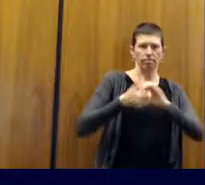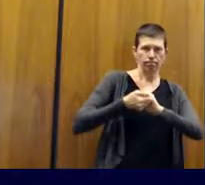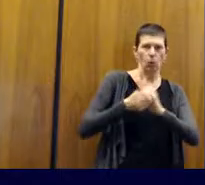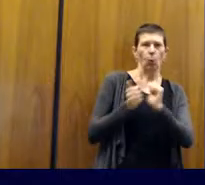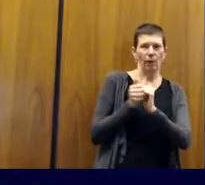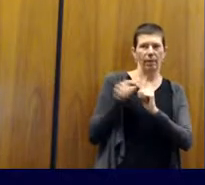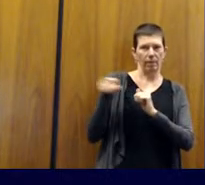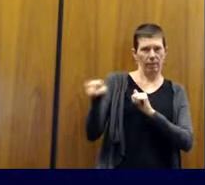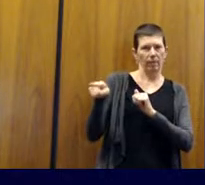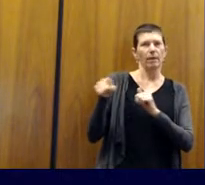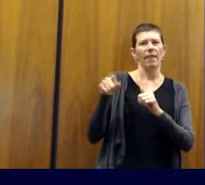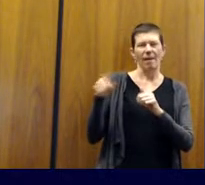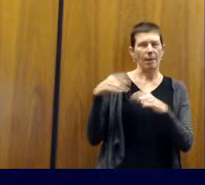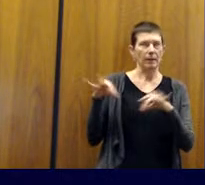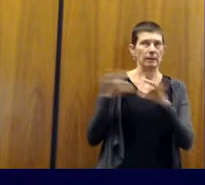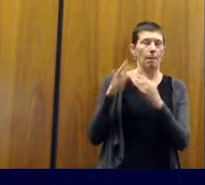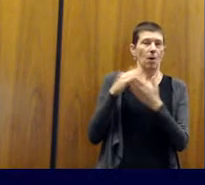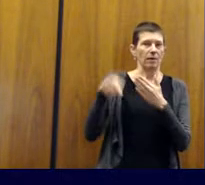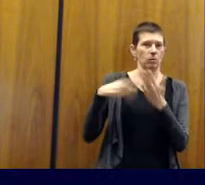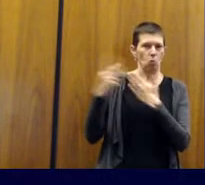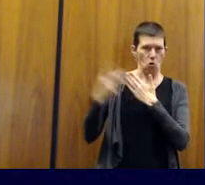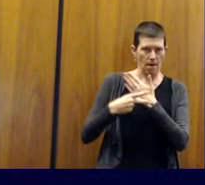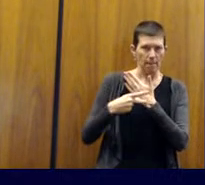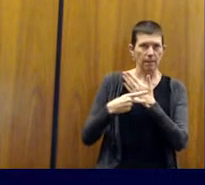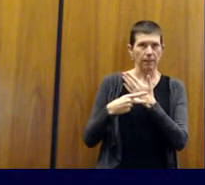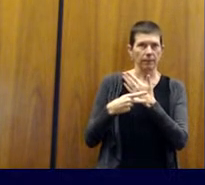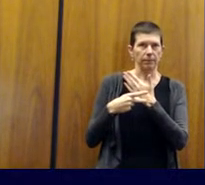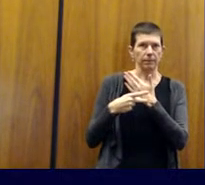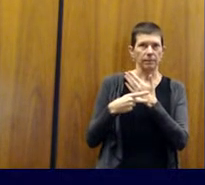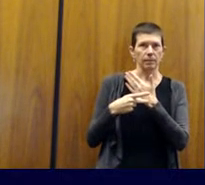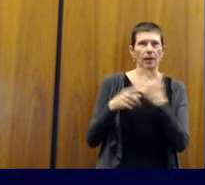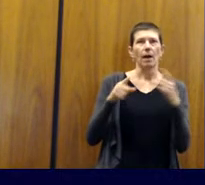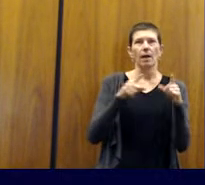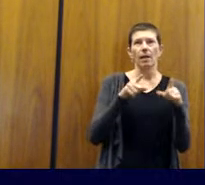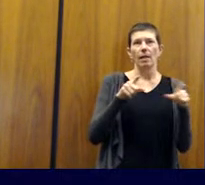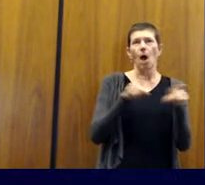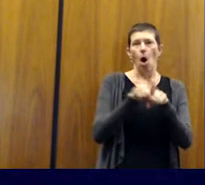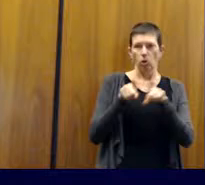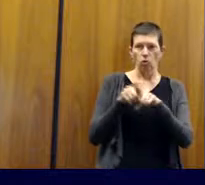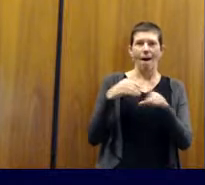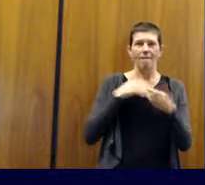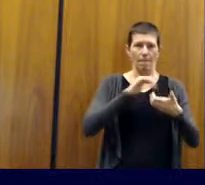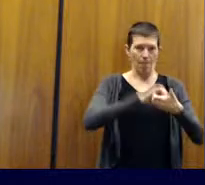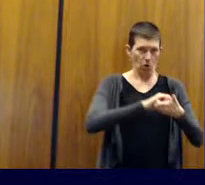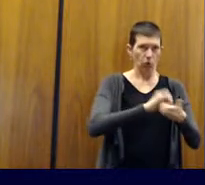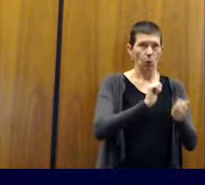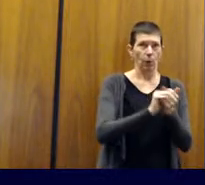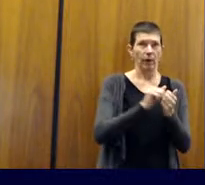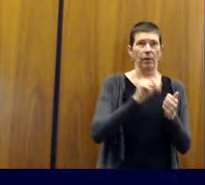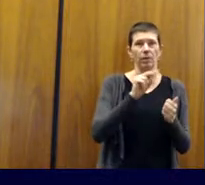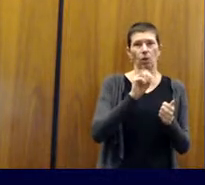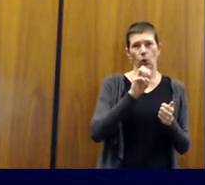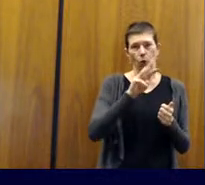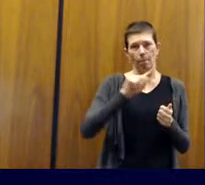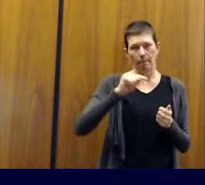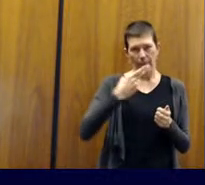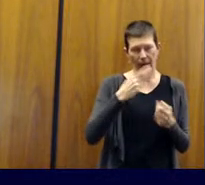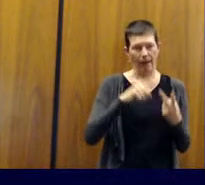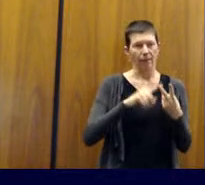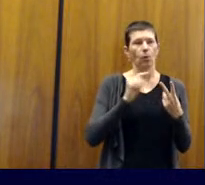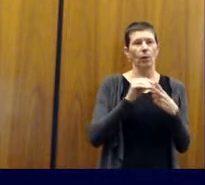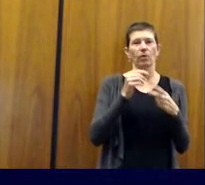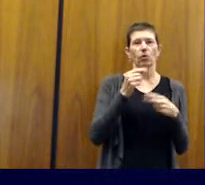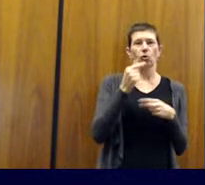a vital part of this program. And with that also comes a partnership with New Path, with the Greater Front